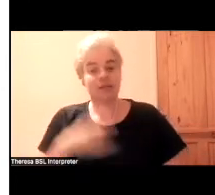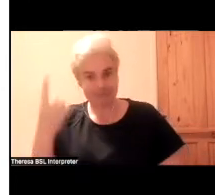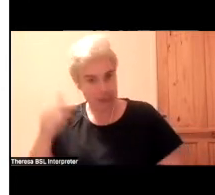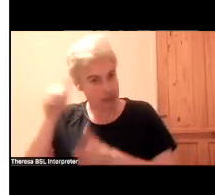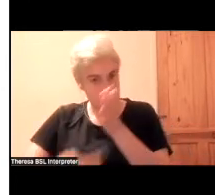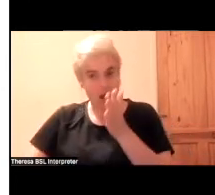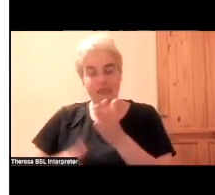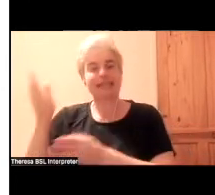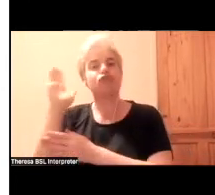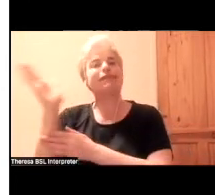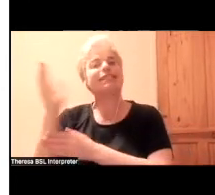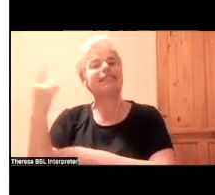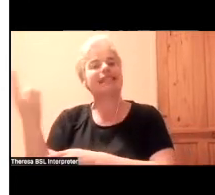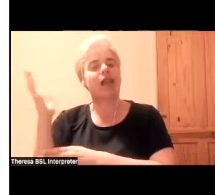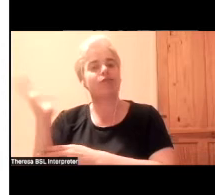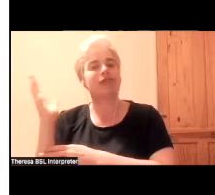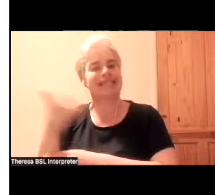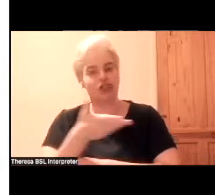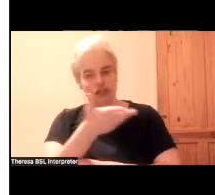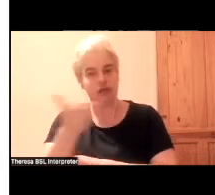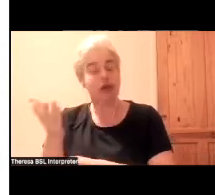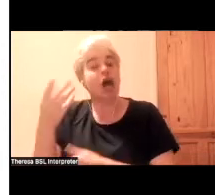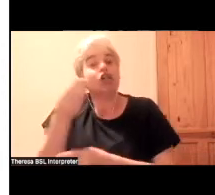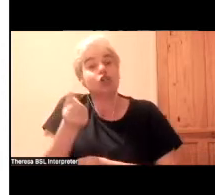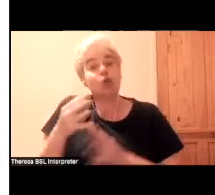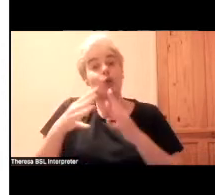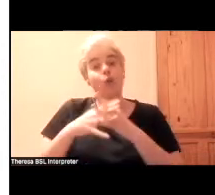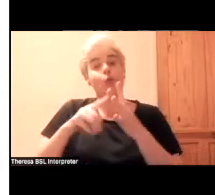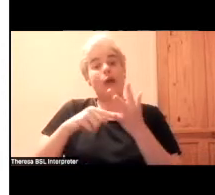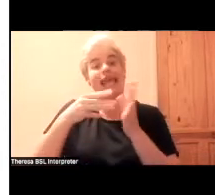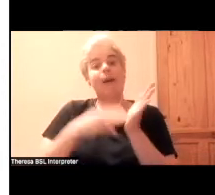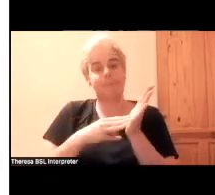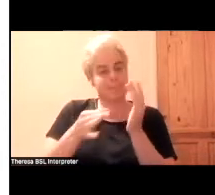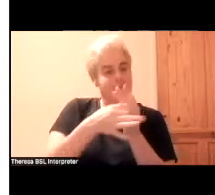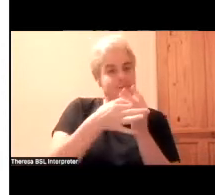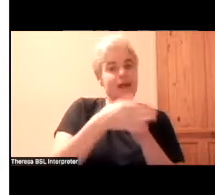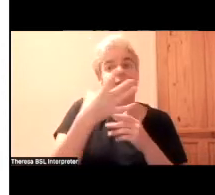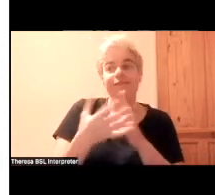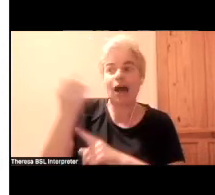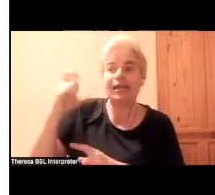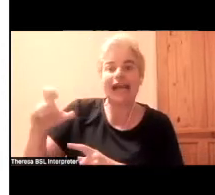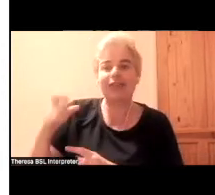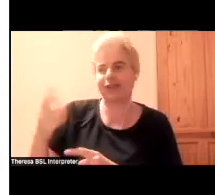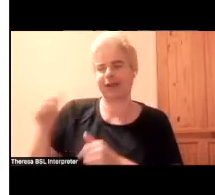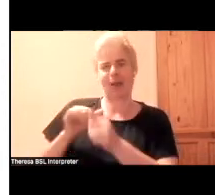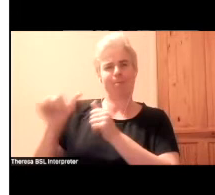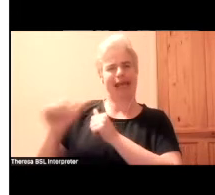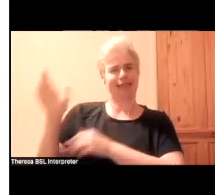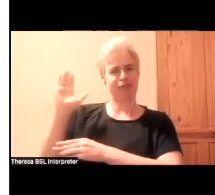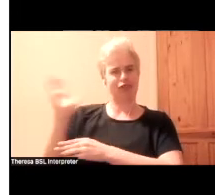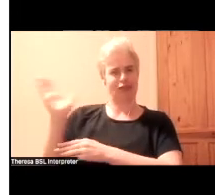started preaching, and very soon William found Catherine was a much better